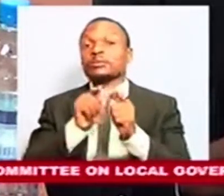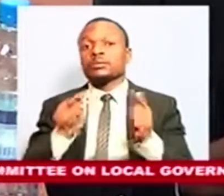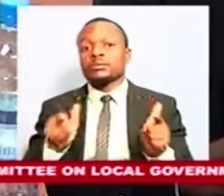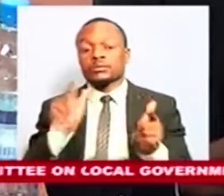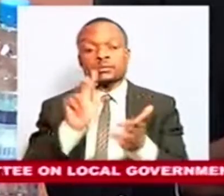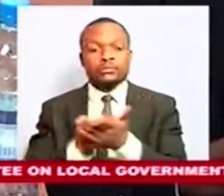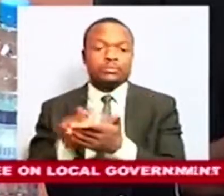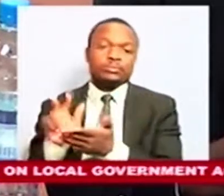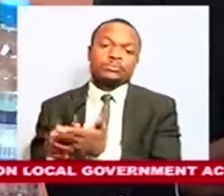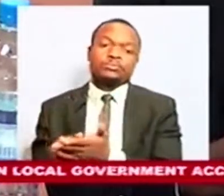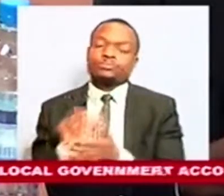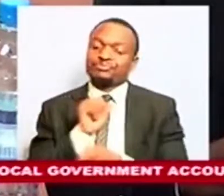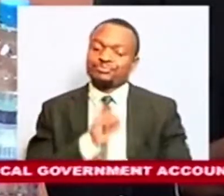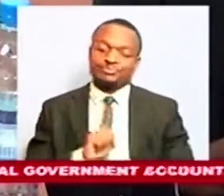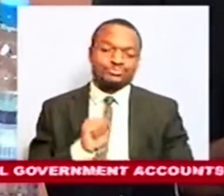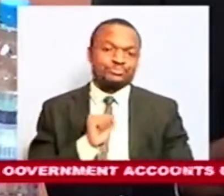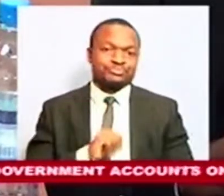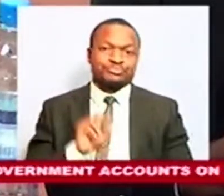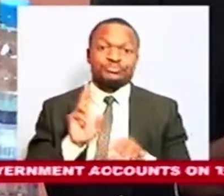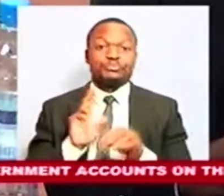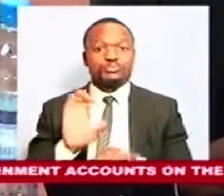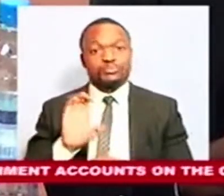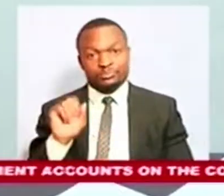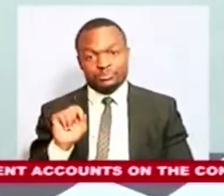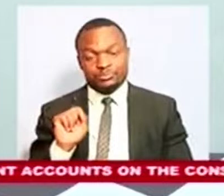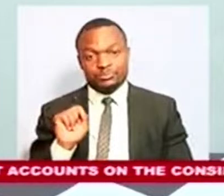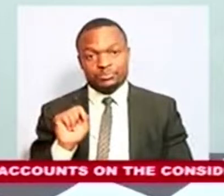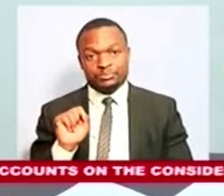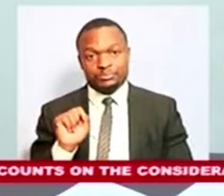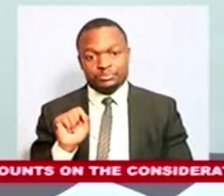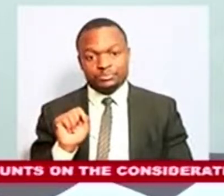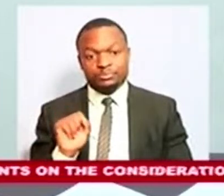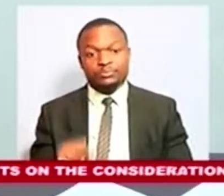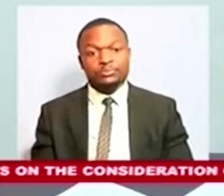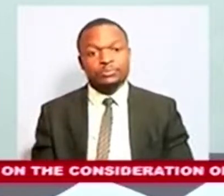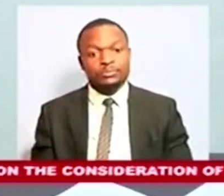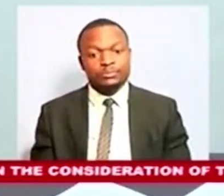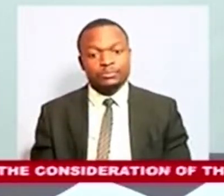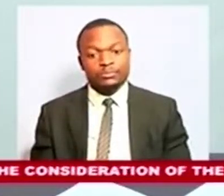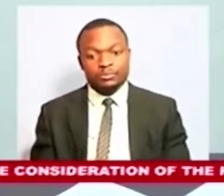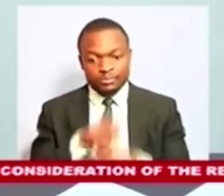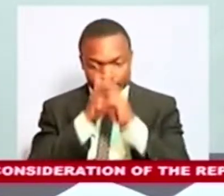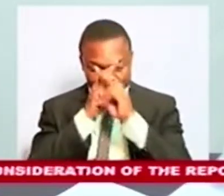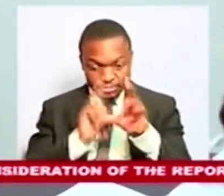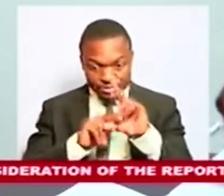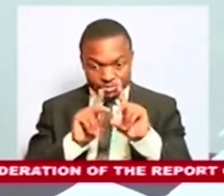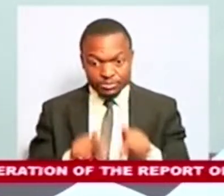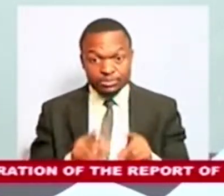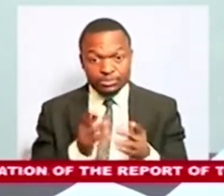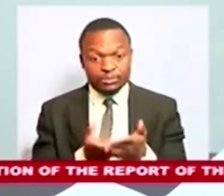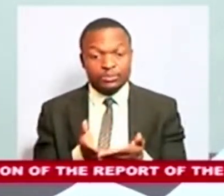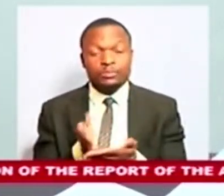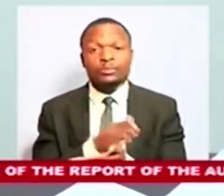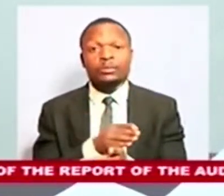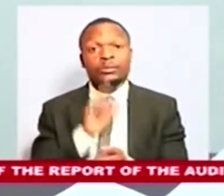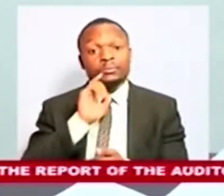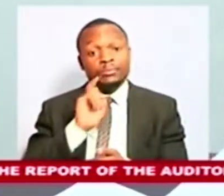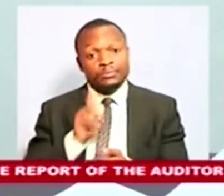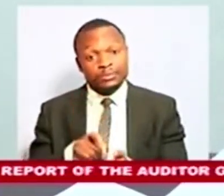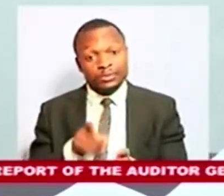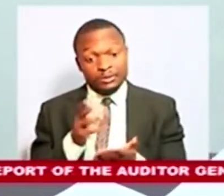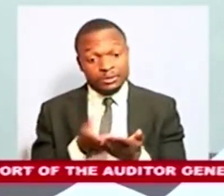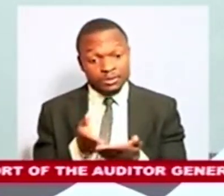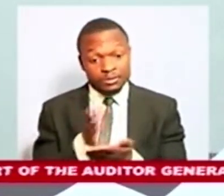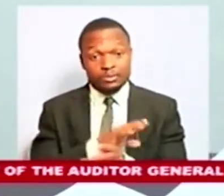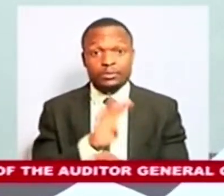approval processes. CS, sorry, I've lost you somewhere. Oh. Honorable Chair, page 7. You are supposed to be on